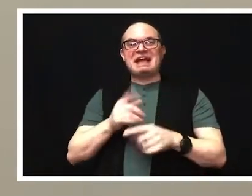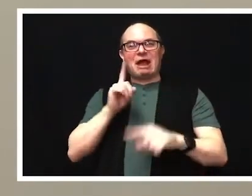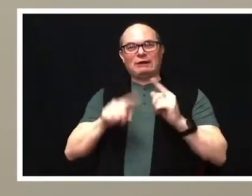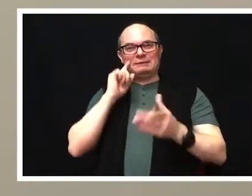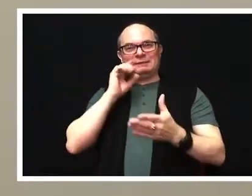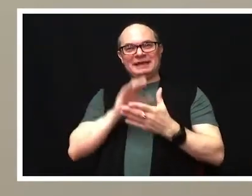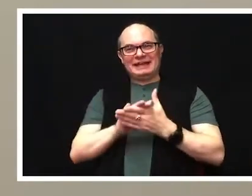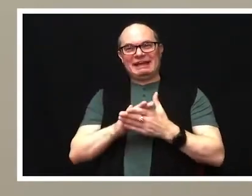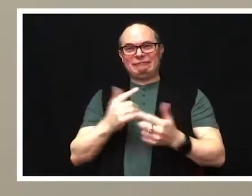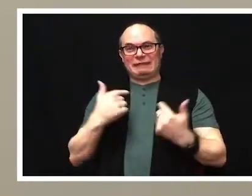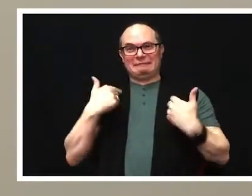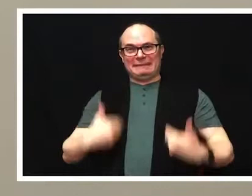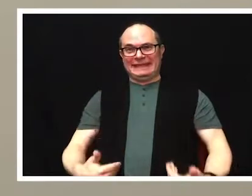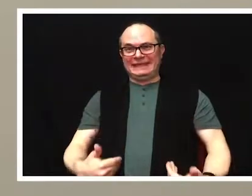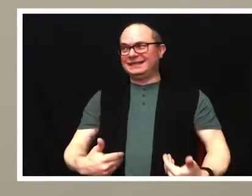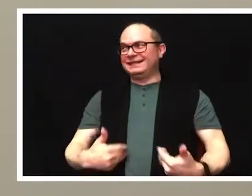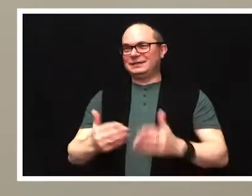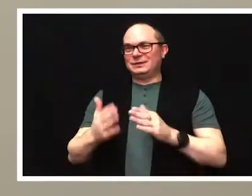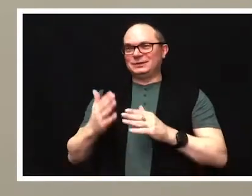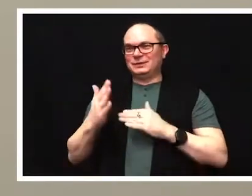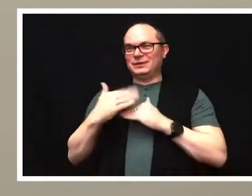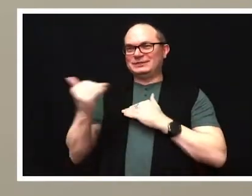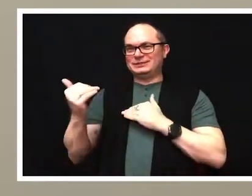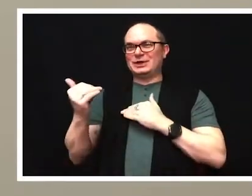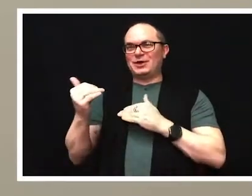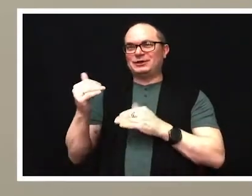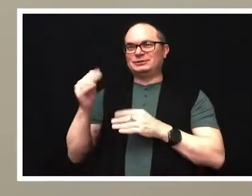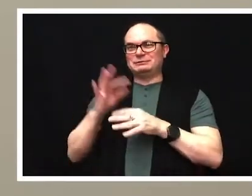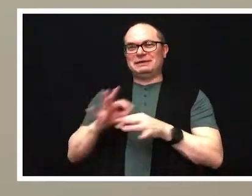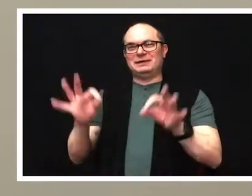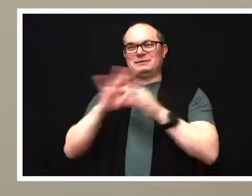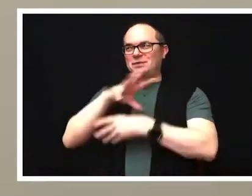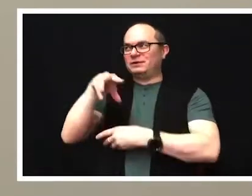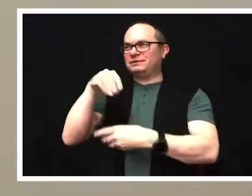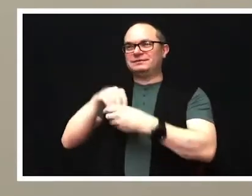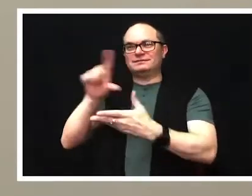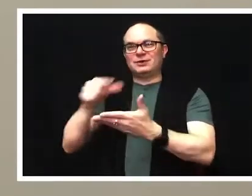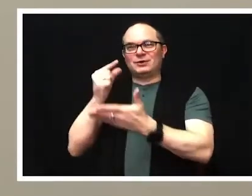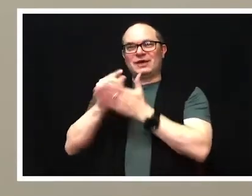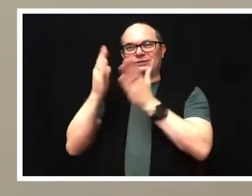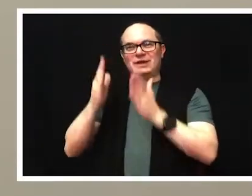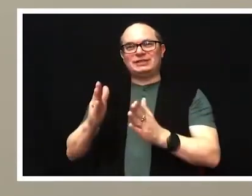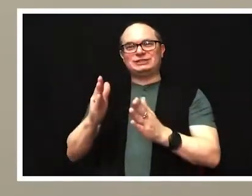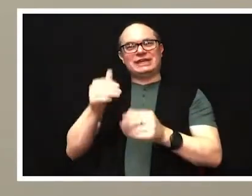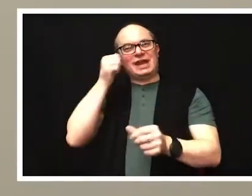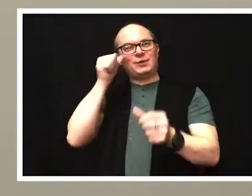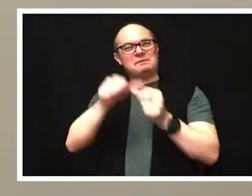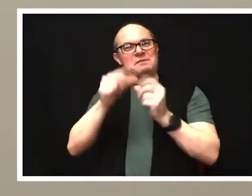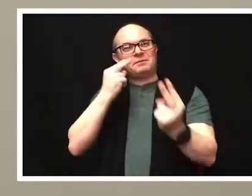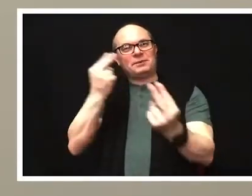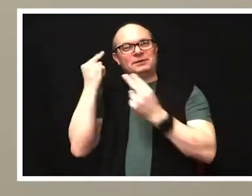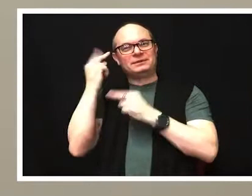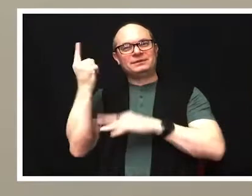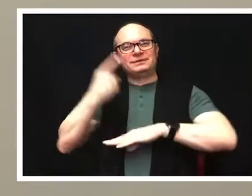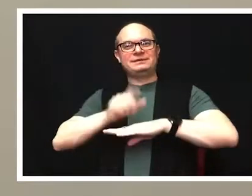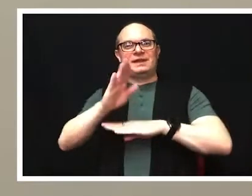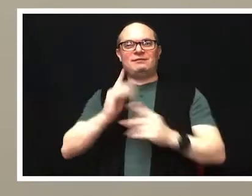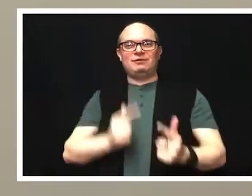truly couldn't believe that little old me was asked to play such an important role in one of the most monumental days of your